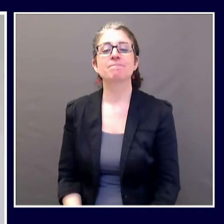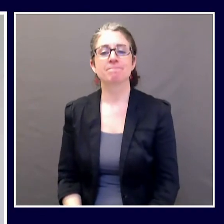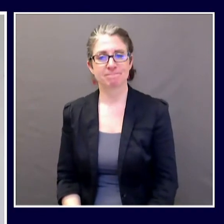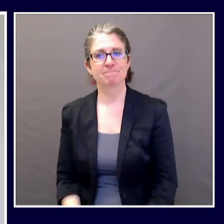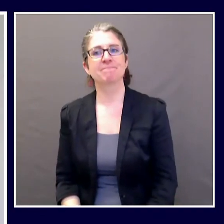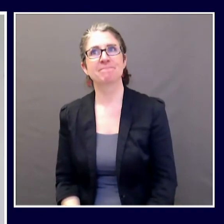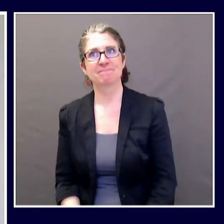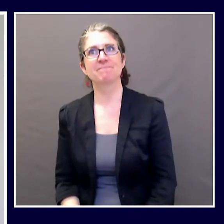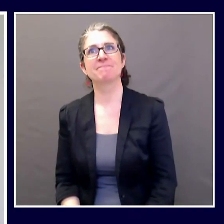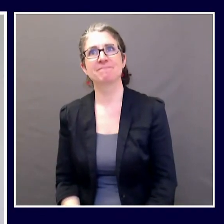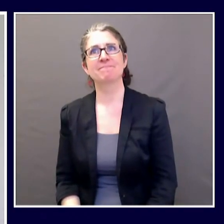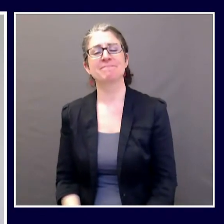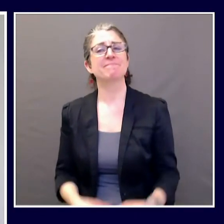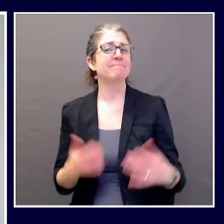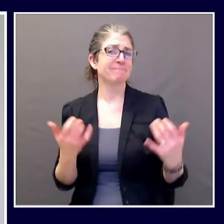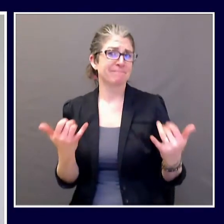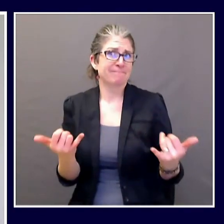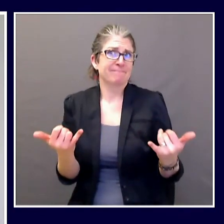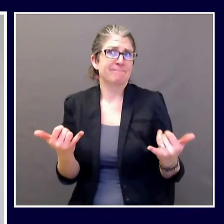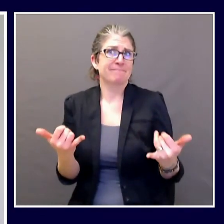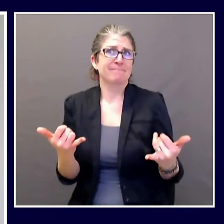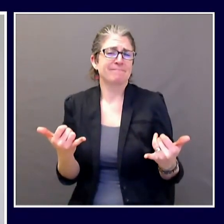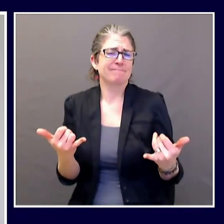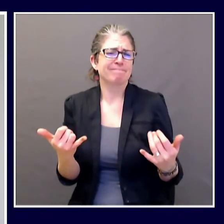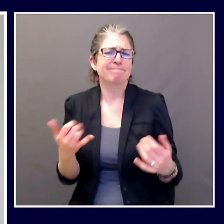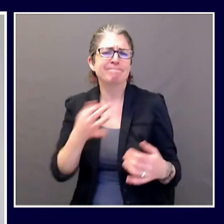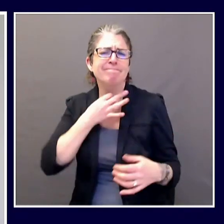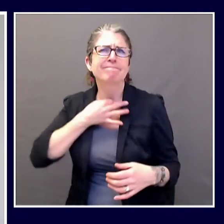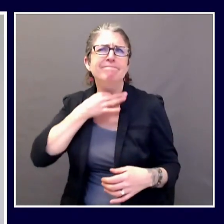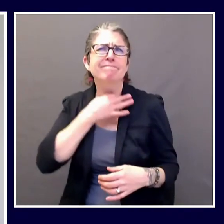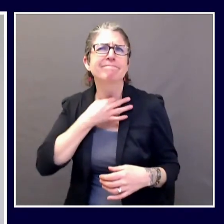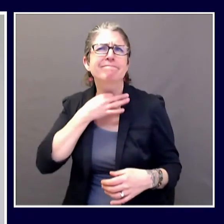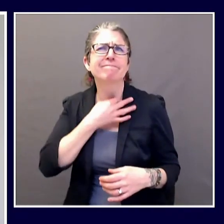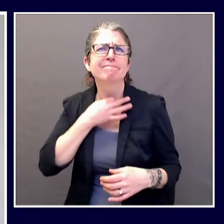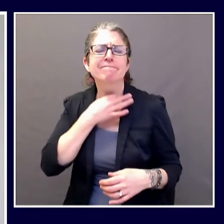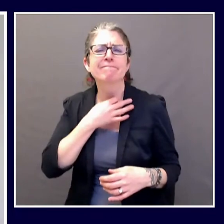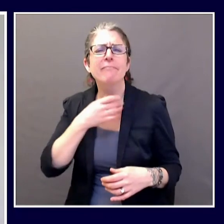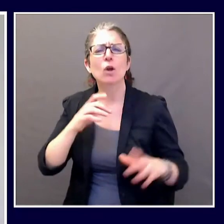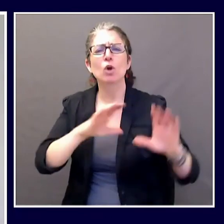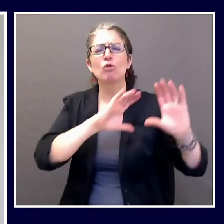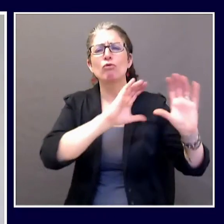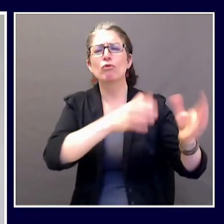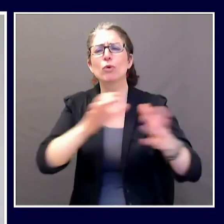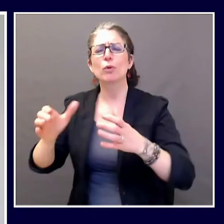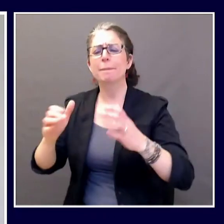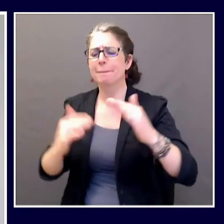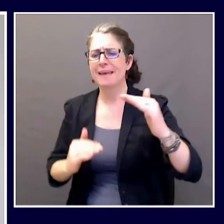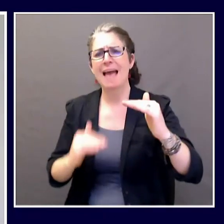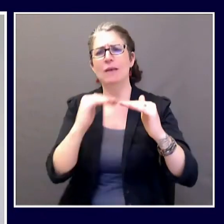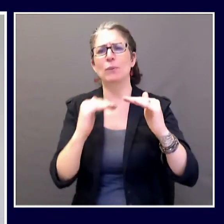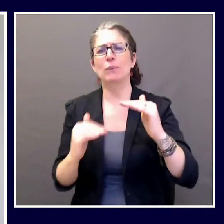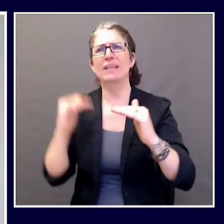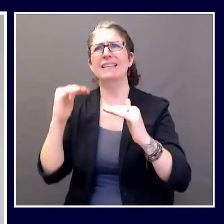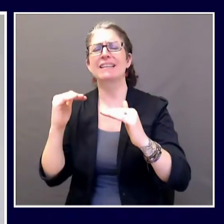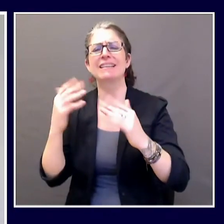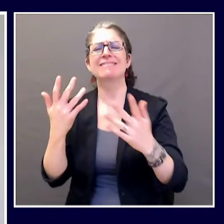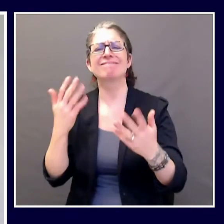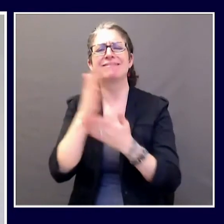vaccine distribution, whether it's race or some other factor like access to broadband or transportation? What are the groups that you're most worried